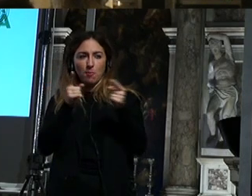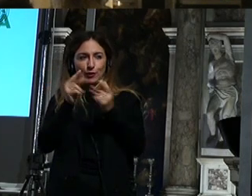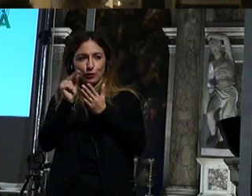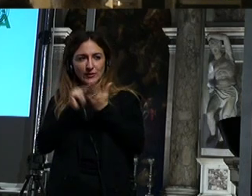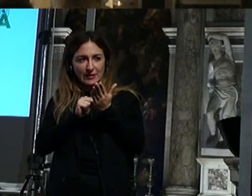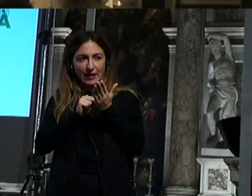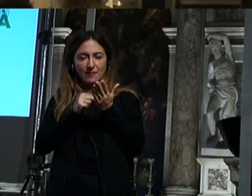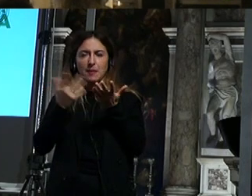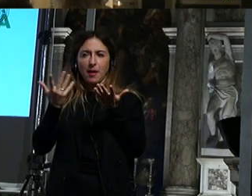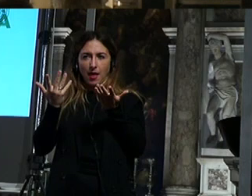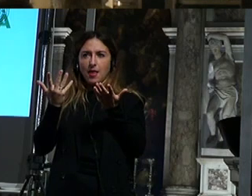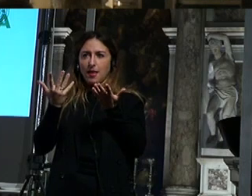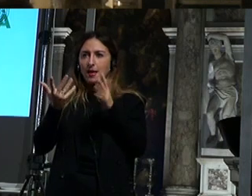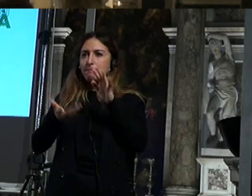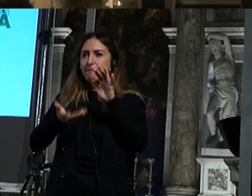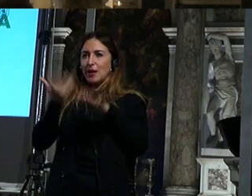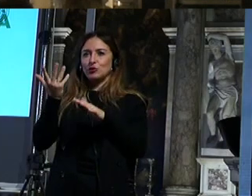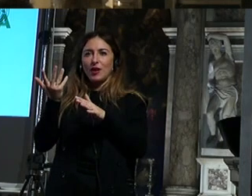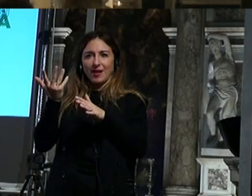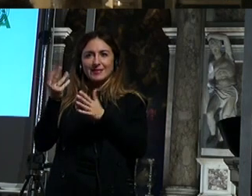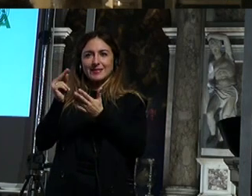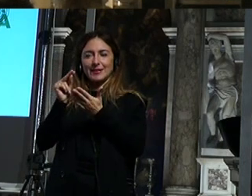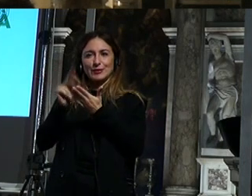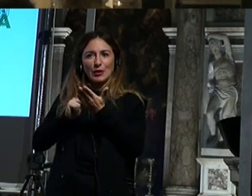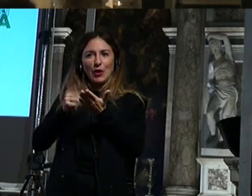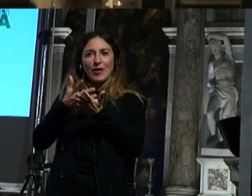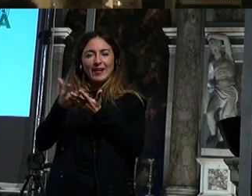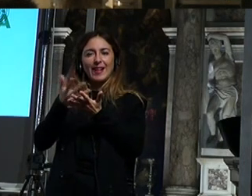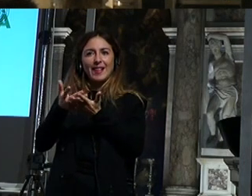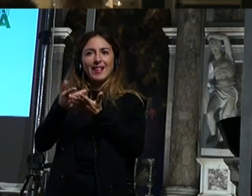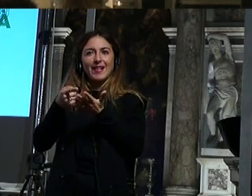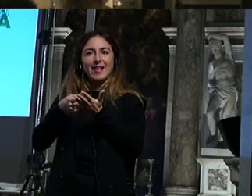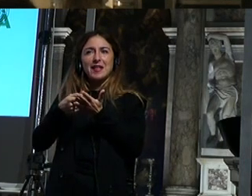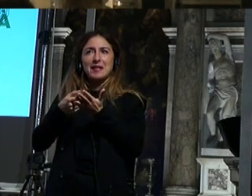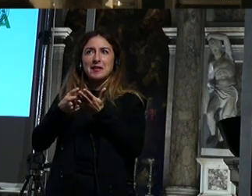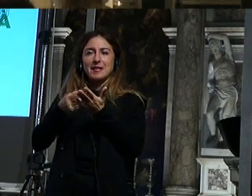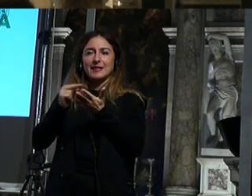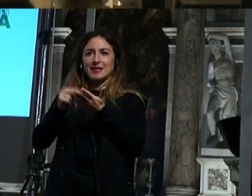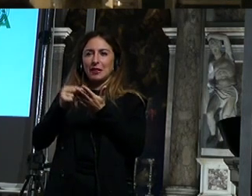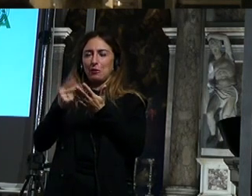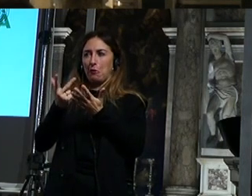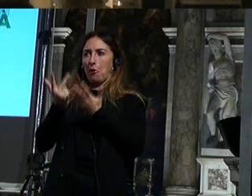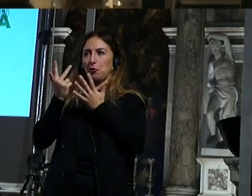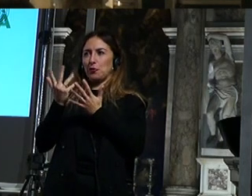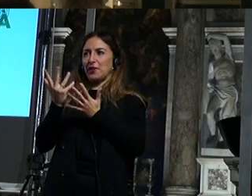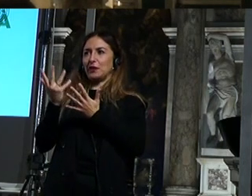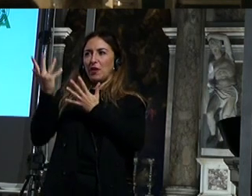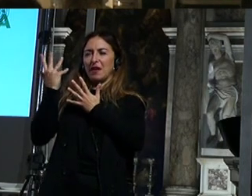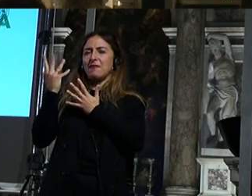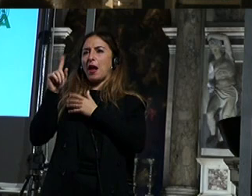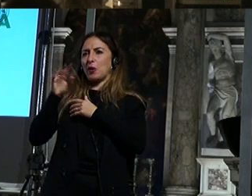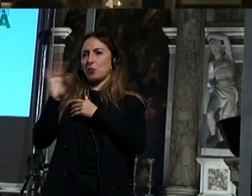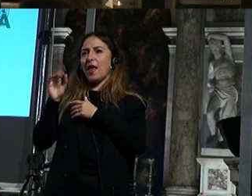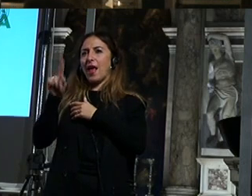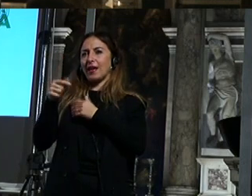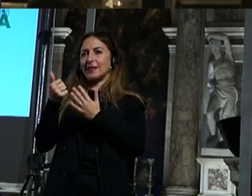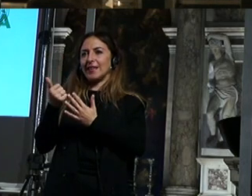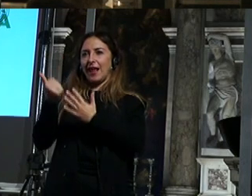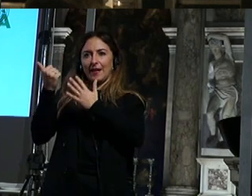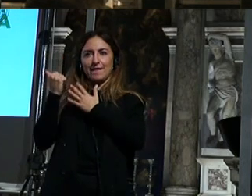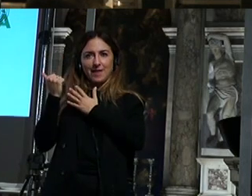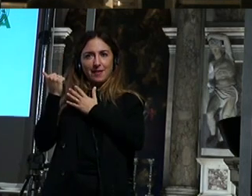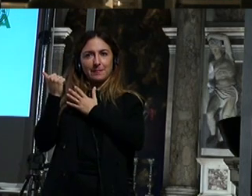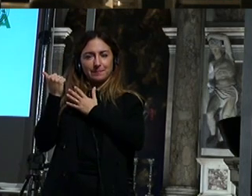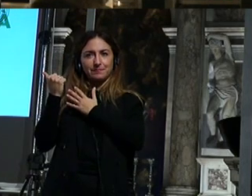years, 8 years, and then a lot of them, 5, 6 of them were written right, you know, before, for this, in the last years for this